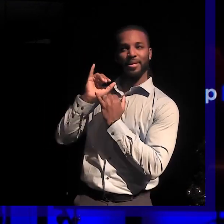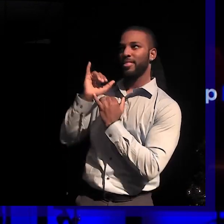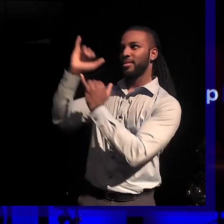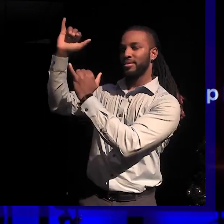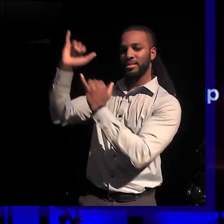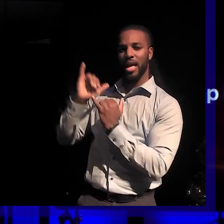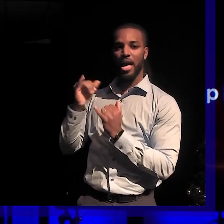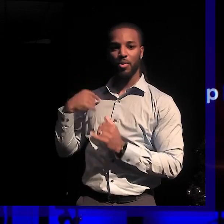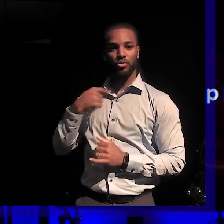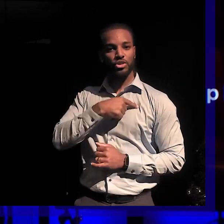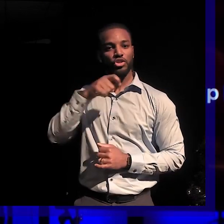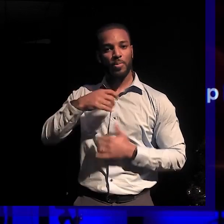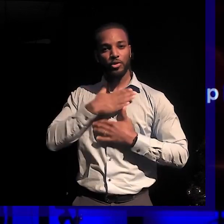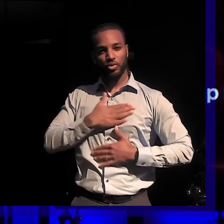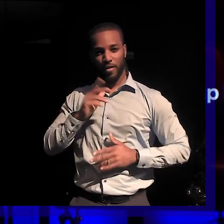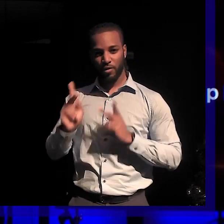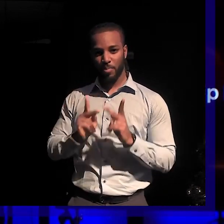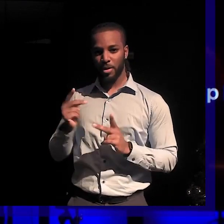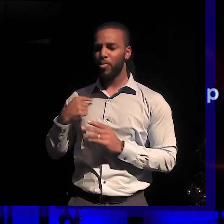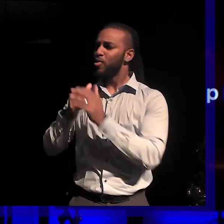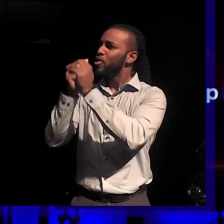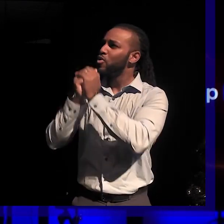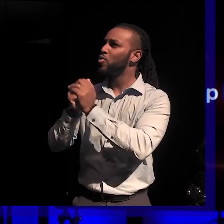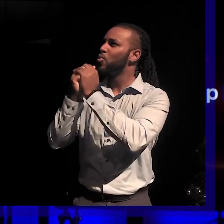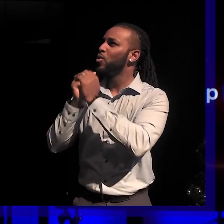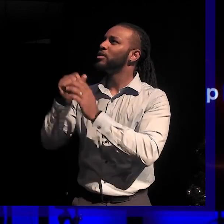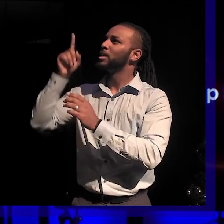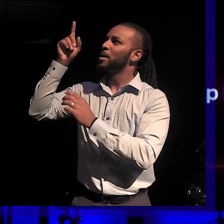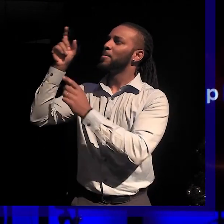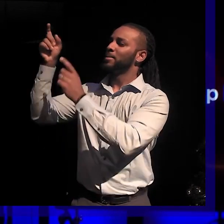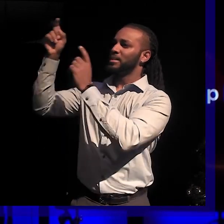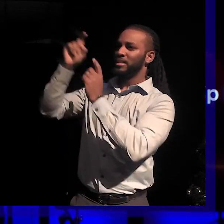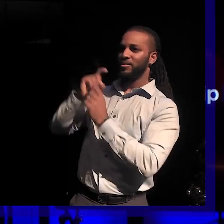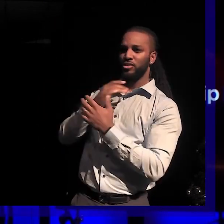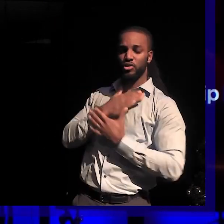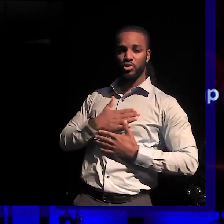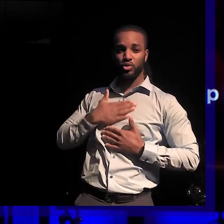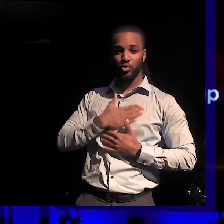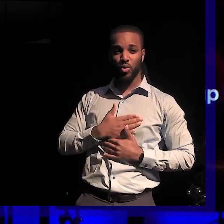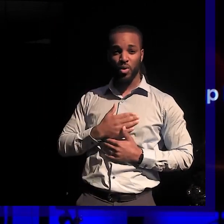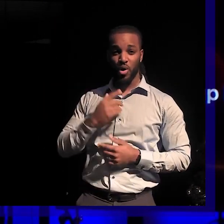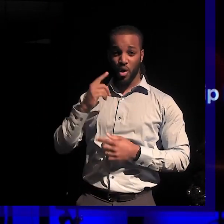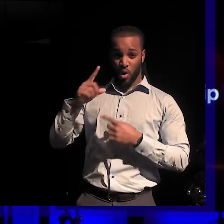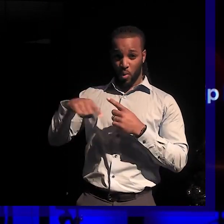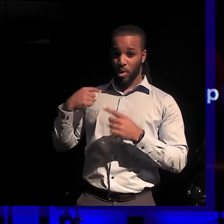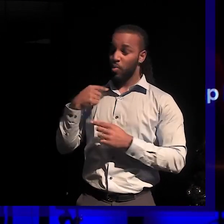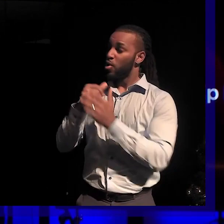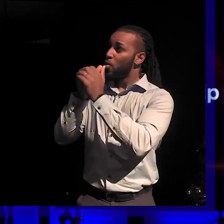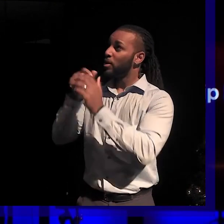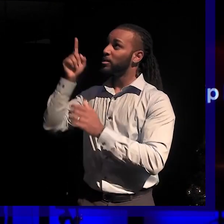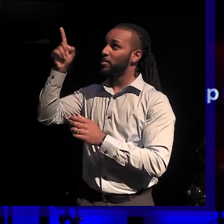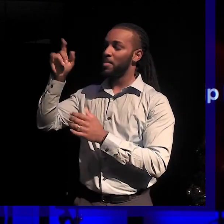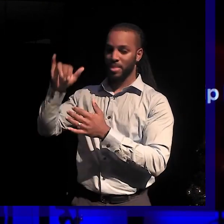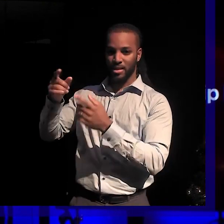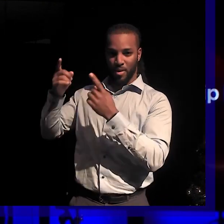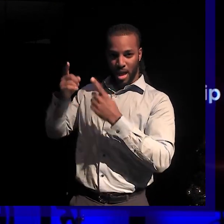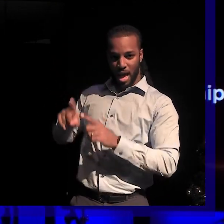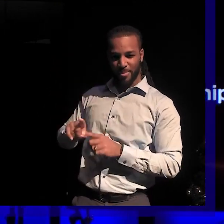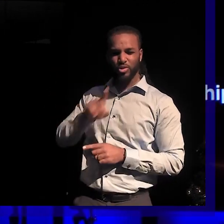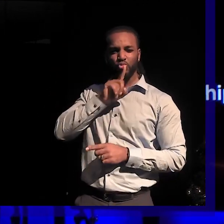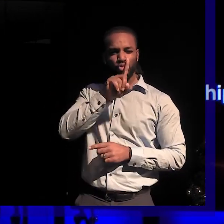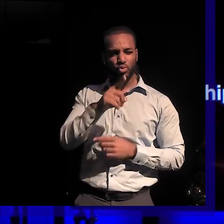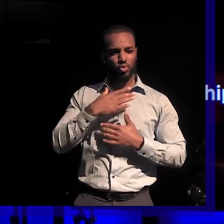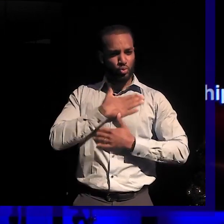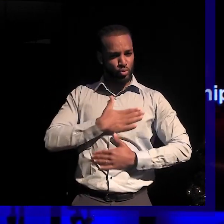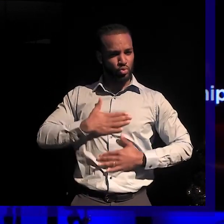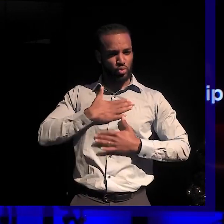joyful people. And when we worship him, we get his joy. It's only when we give worth to him that we get his joy. And that true joy,